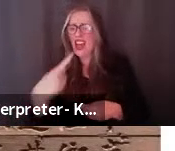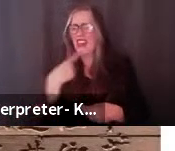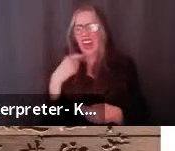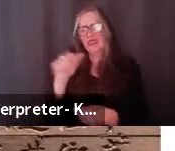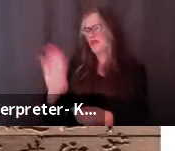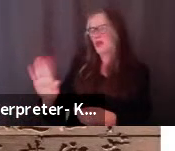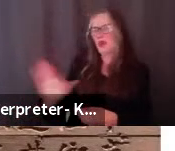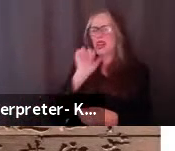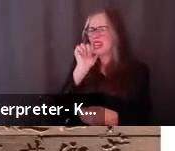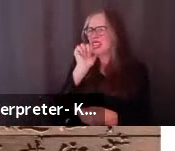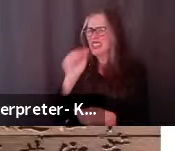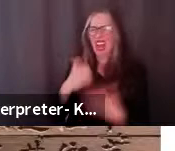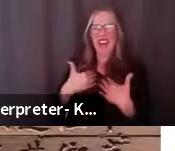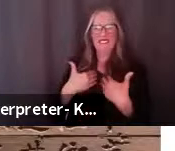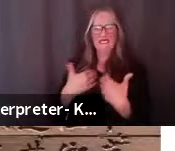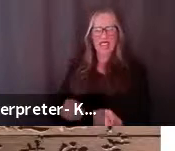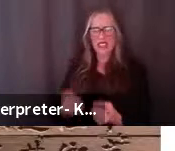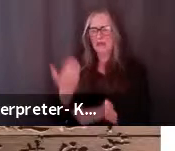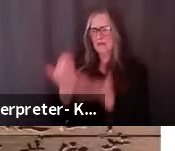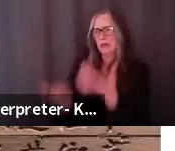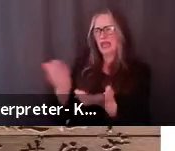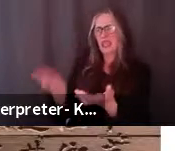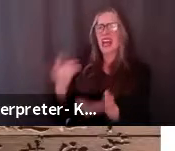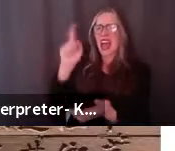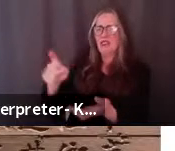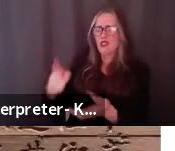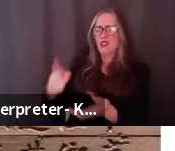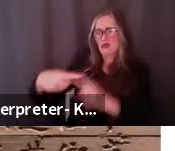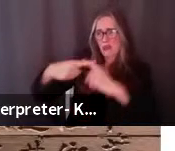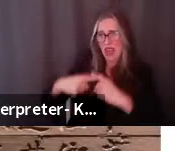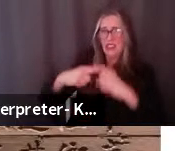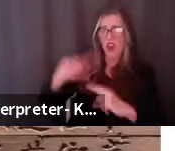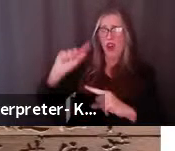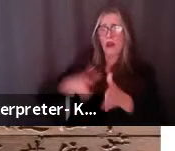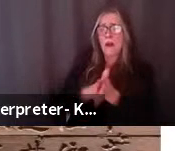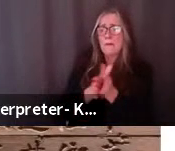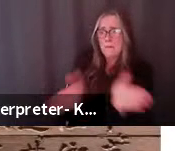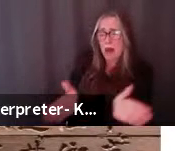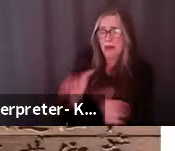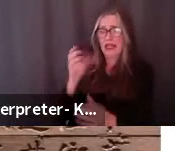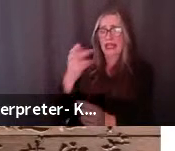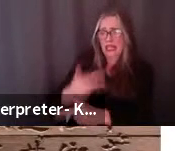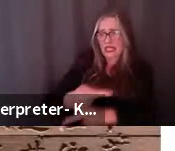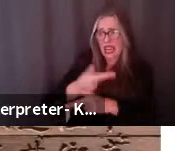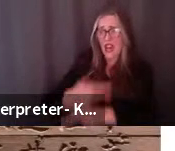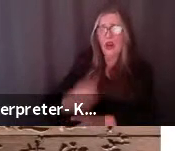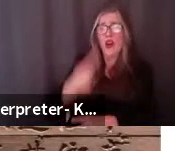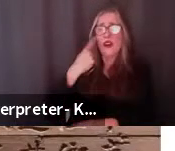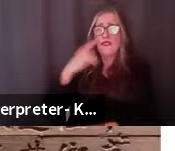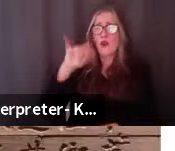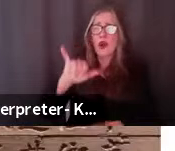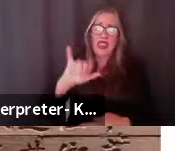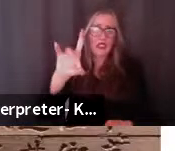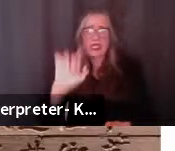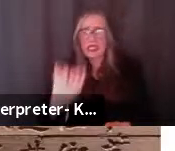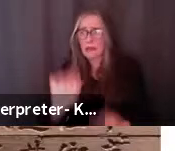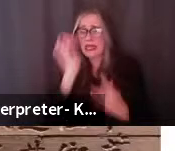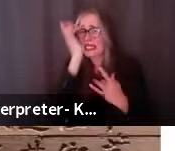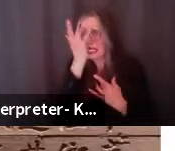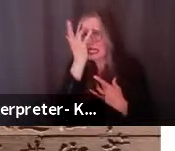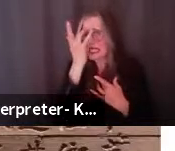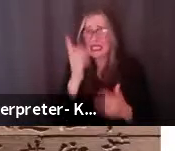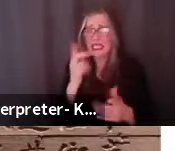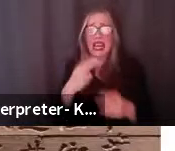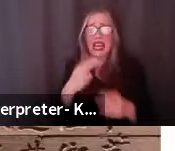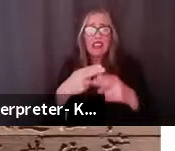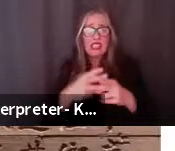charge because of disability or chronic disease hundreds of poems were carved into the angel island barack walls by these asian